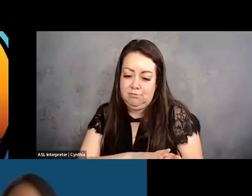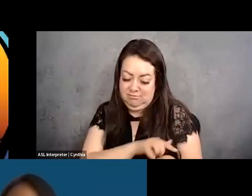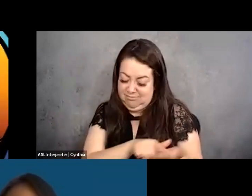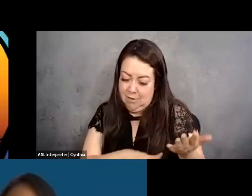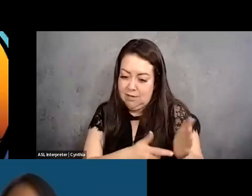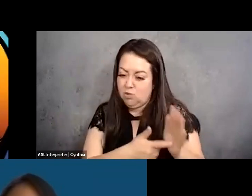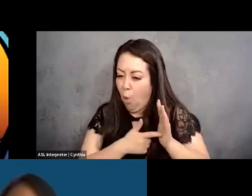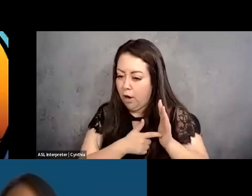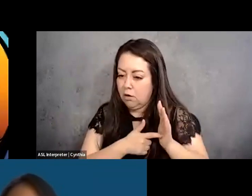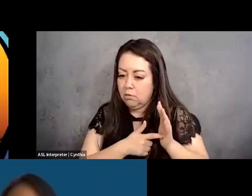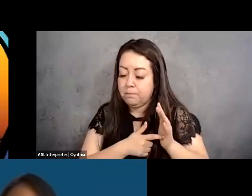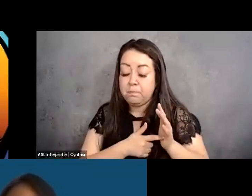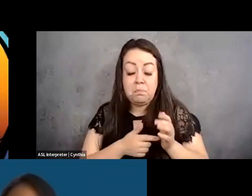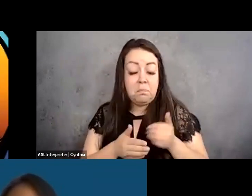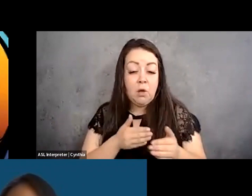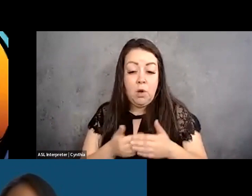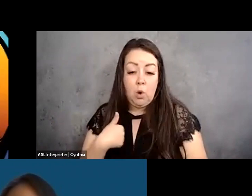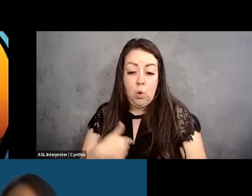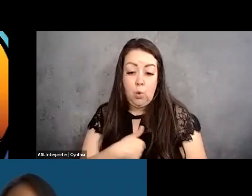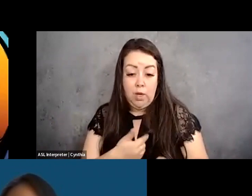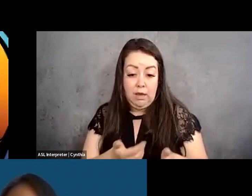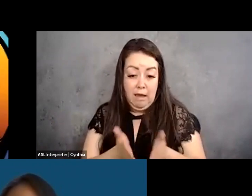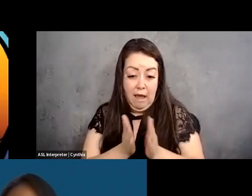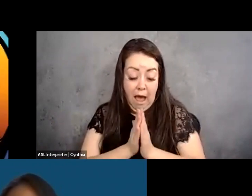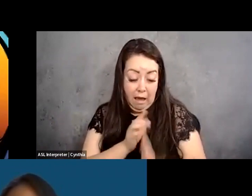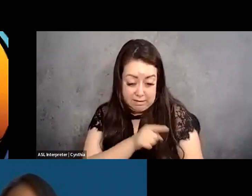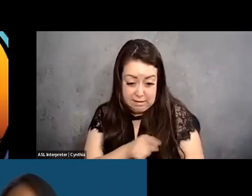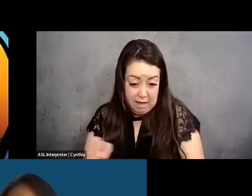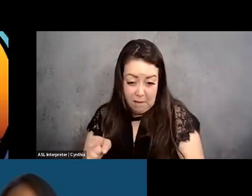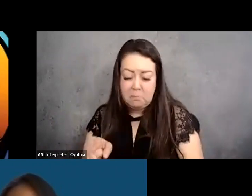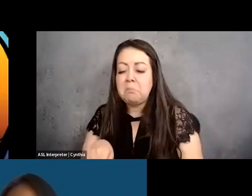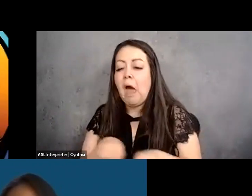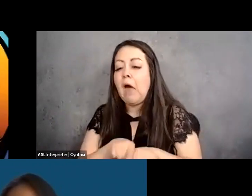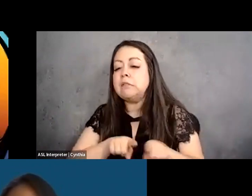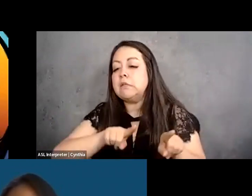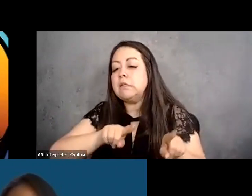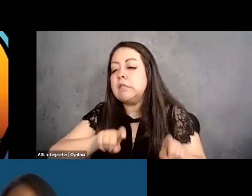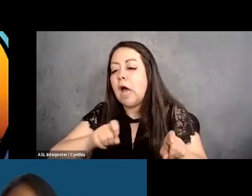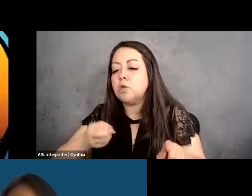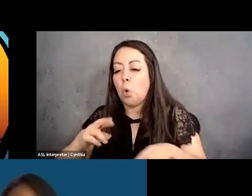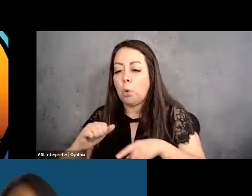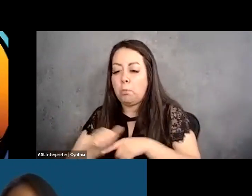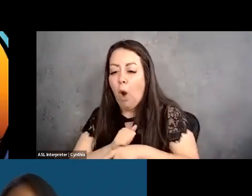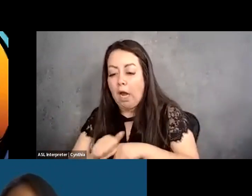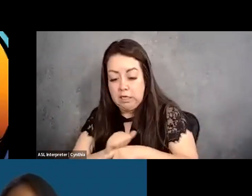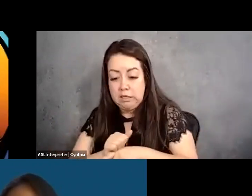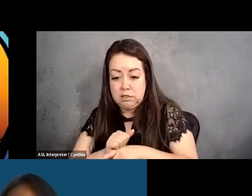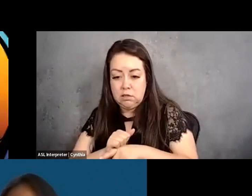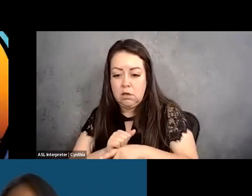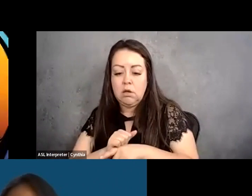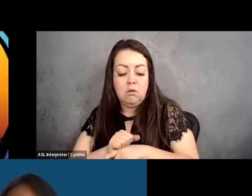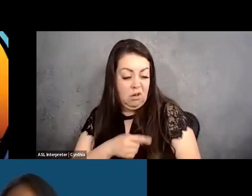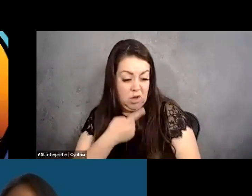We ask them to as a test or just as a practice to complete documents that